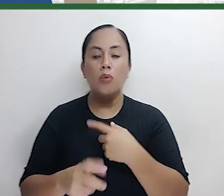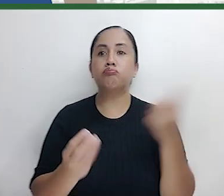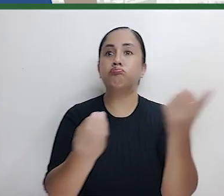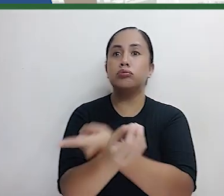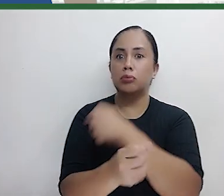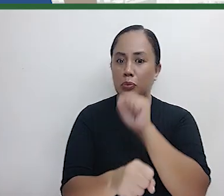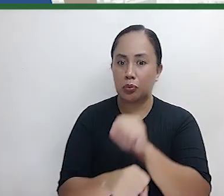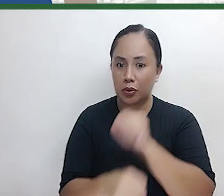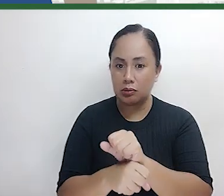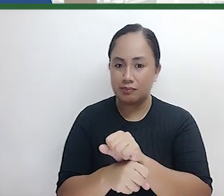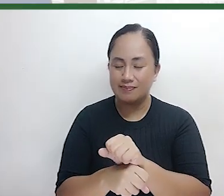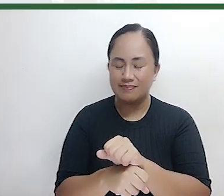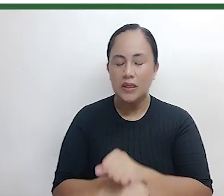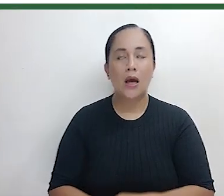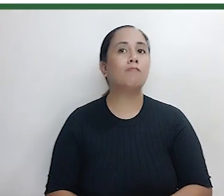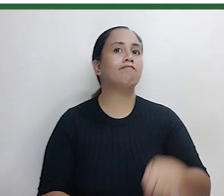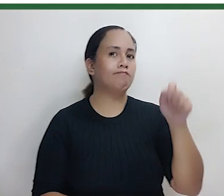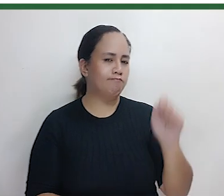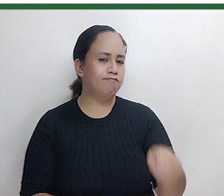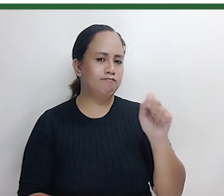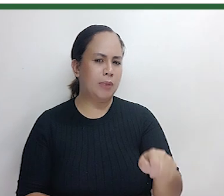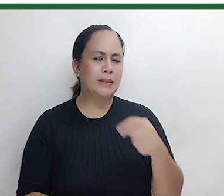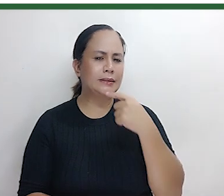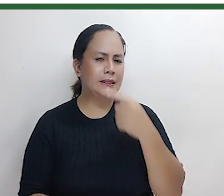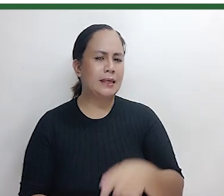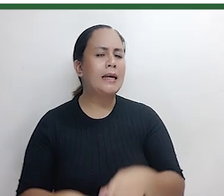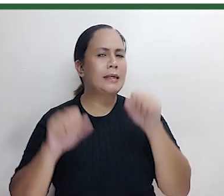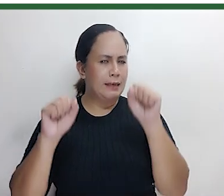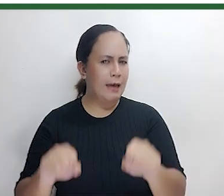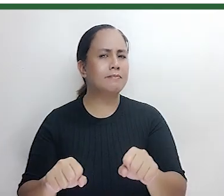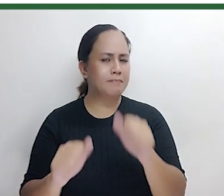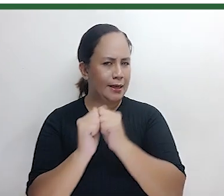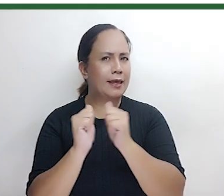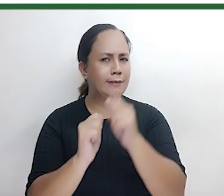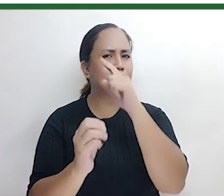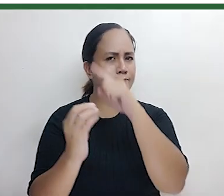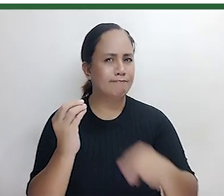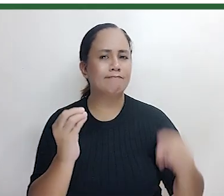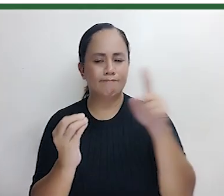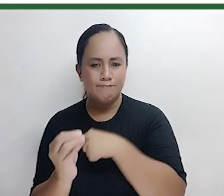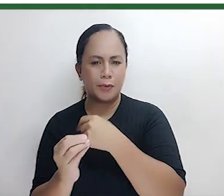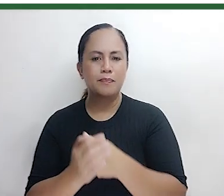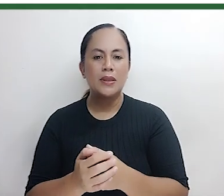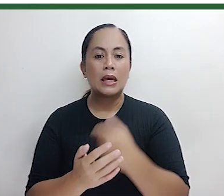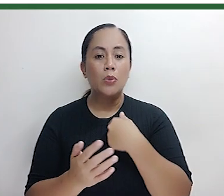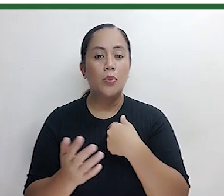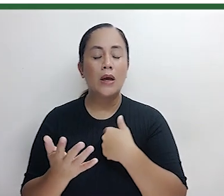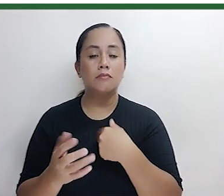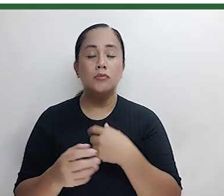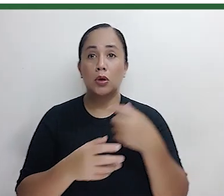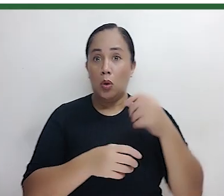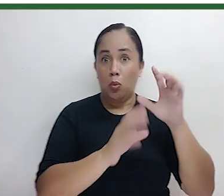or were fired from their work. The judge said that it couldn't be a grounds for discrimination as